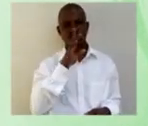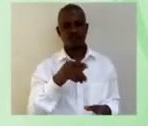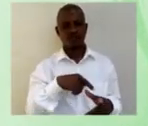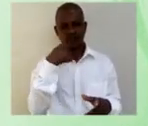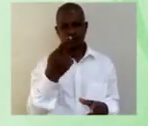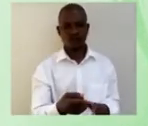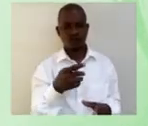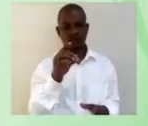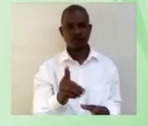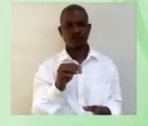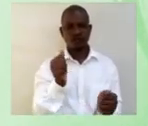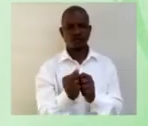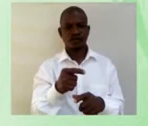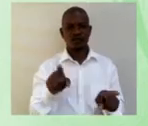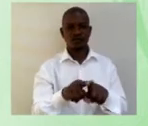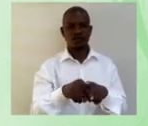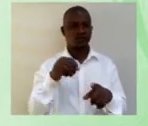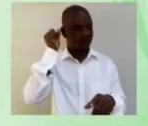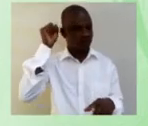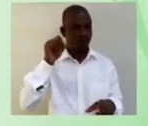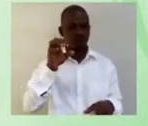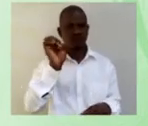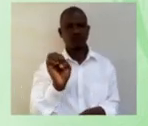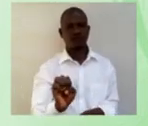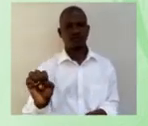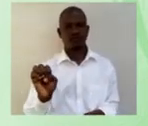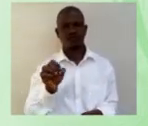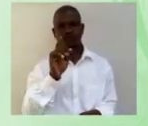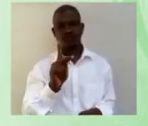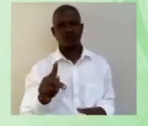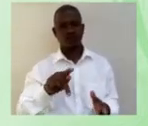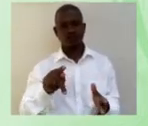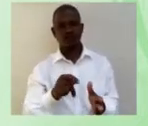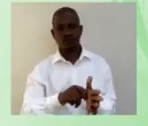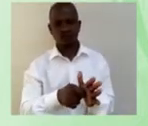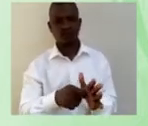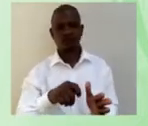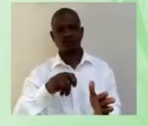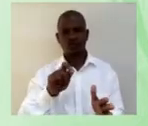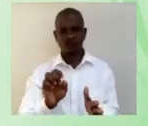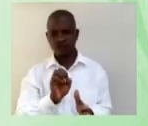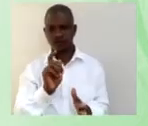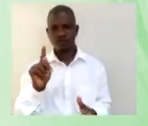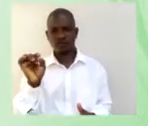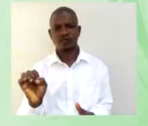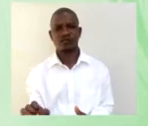QUAY are pronounced with the same sound E. Key, key.